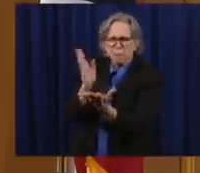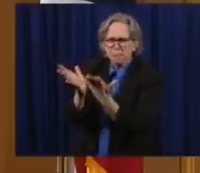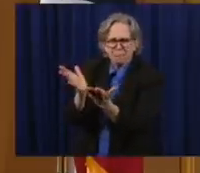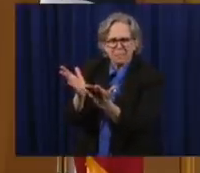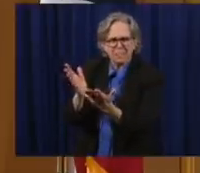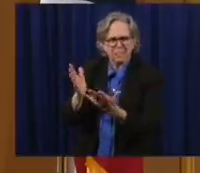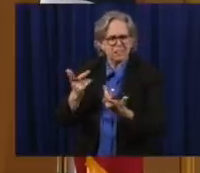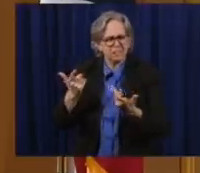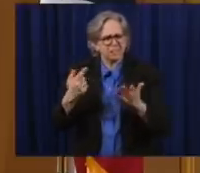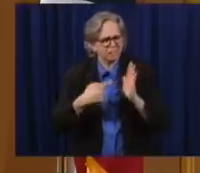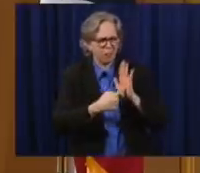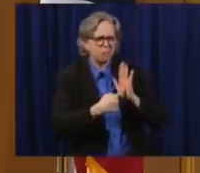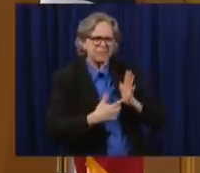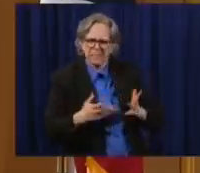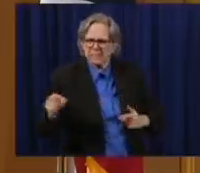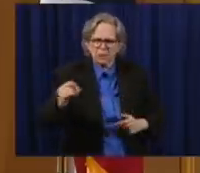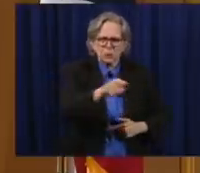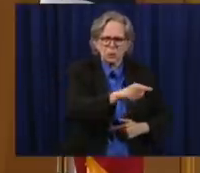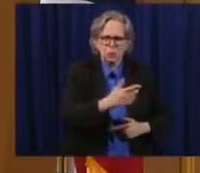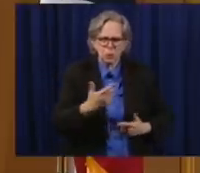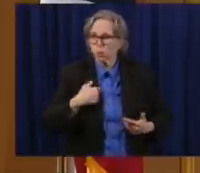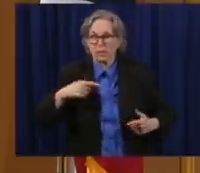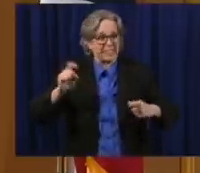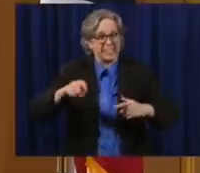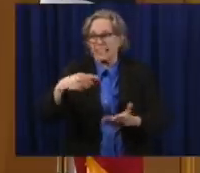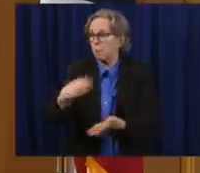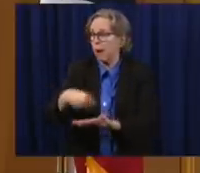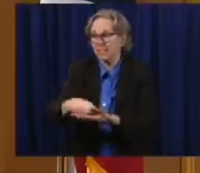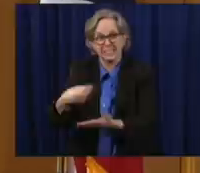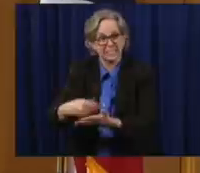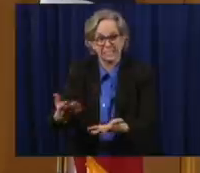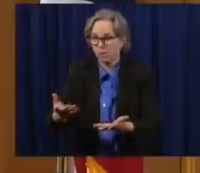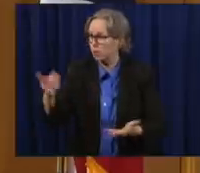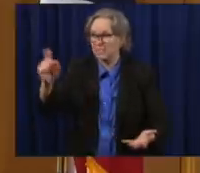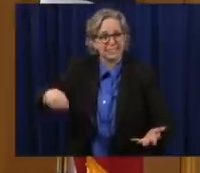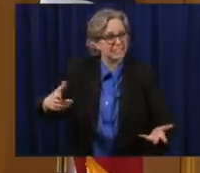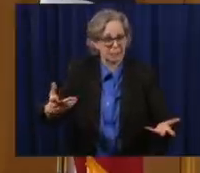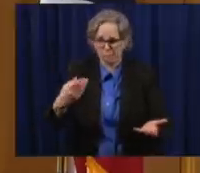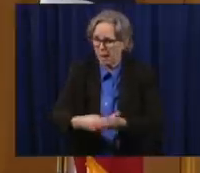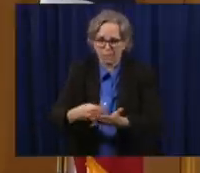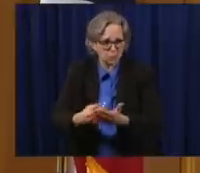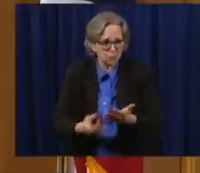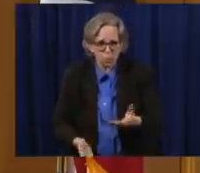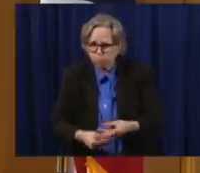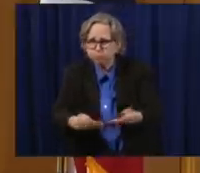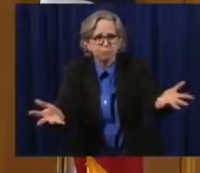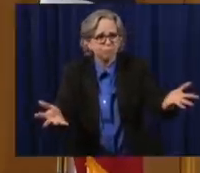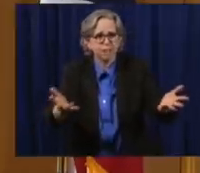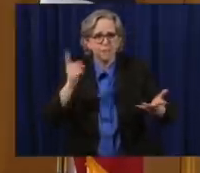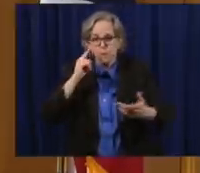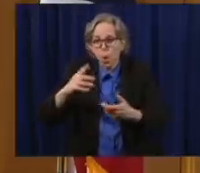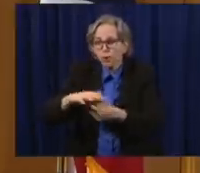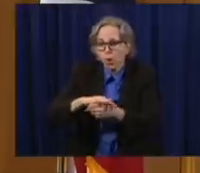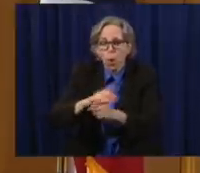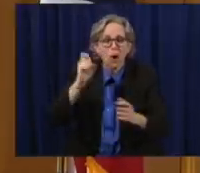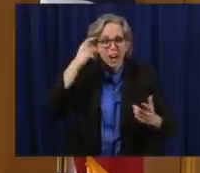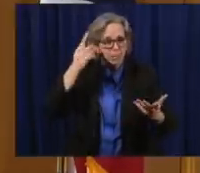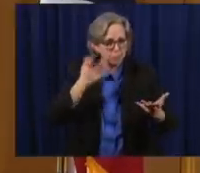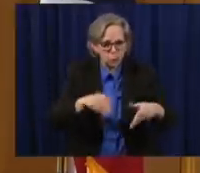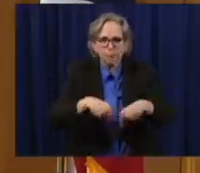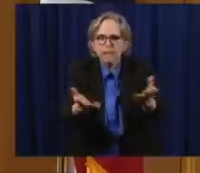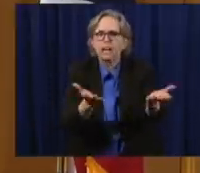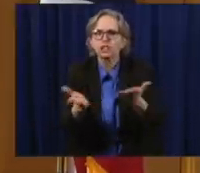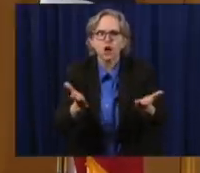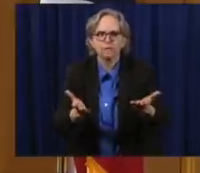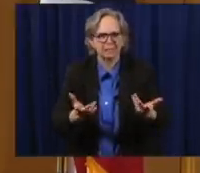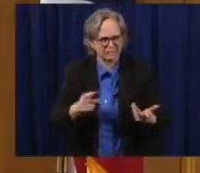it's important that there be money there and there be discretionary money that can be used by the local governments to provide those